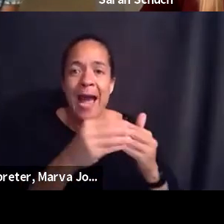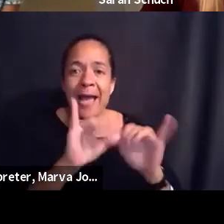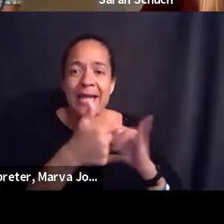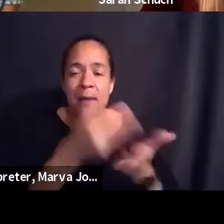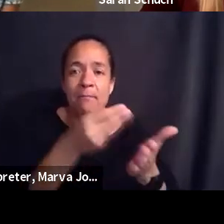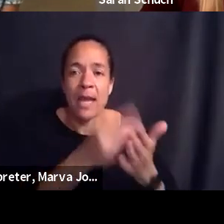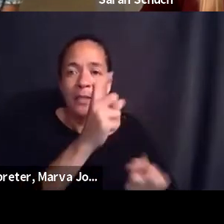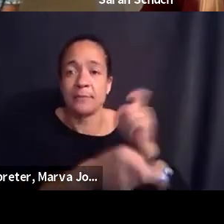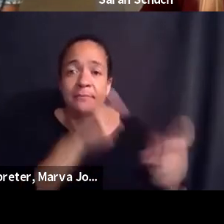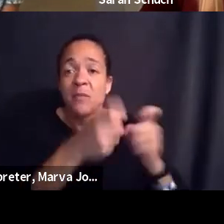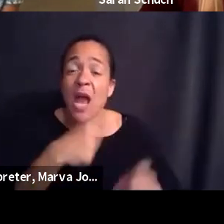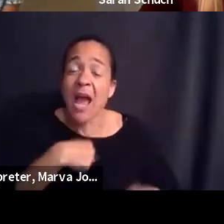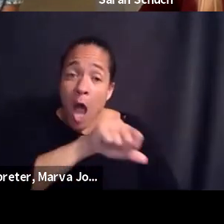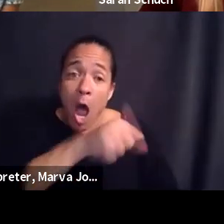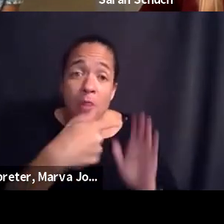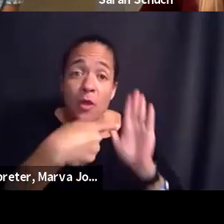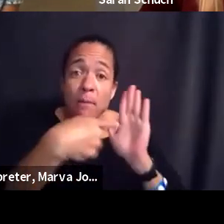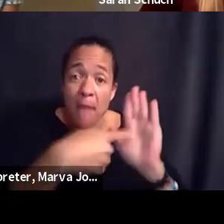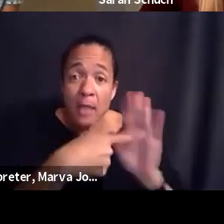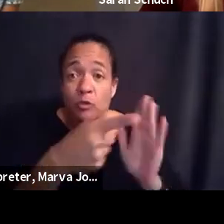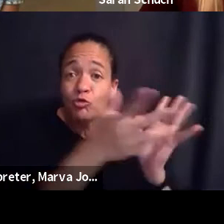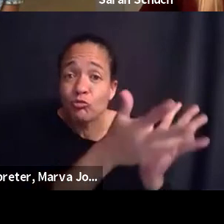examples that you all looked to or folks you spoke to?